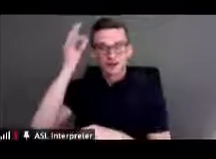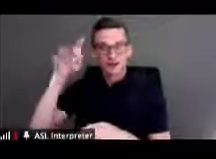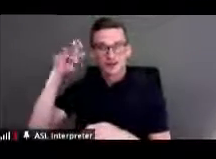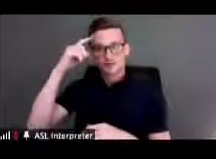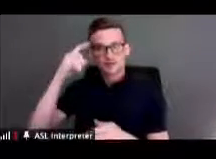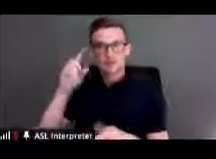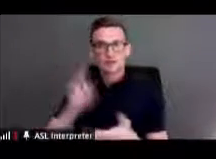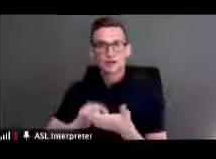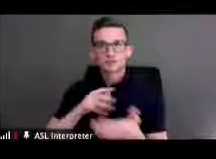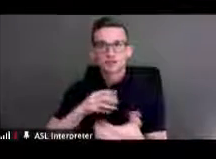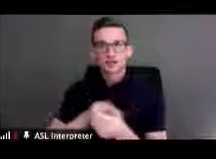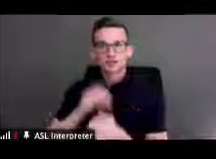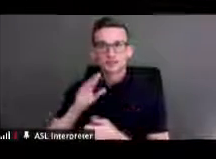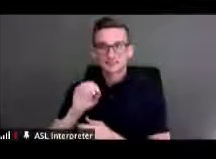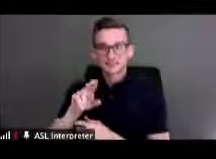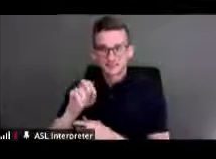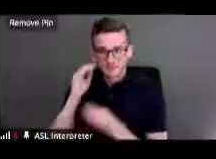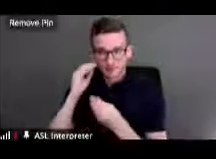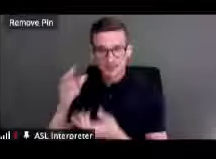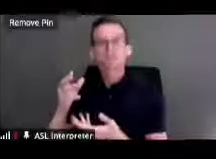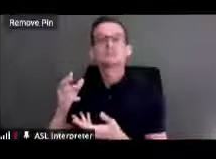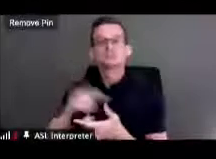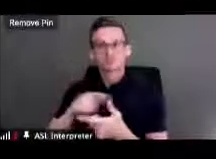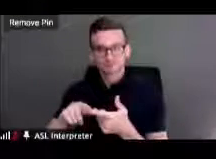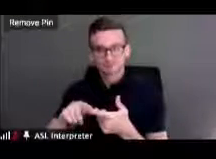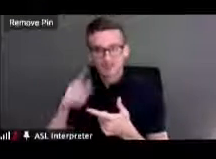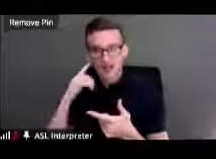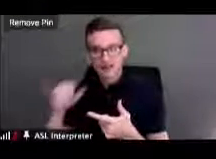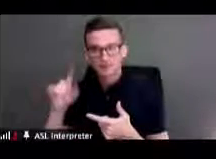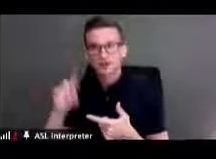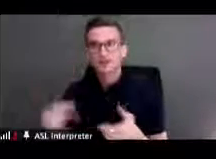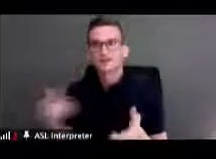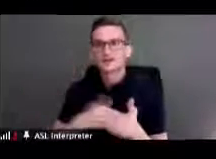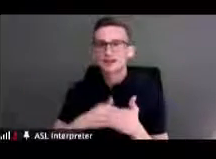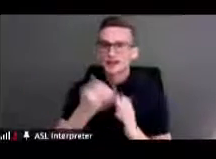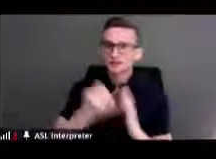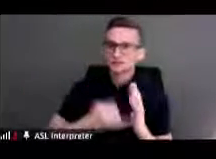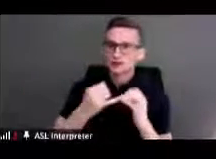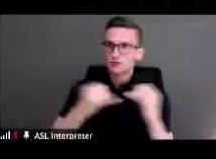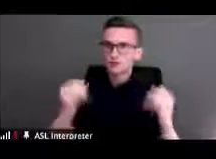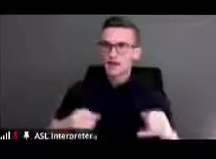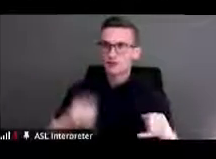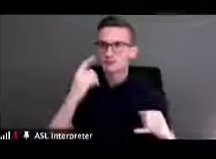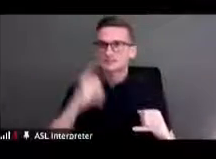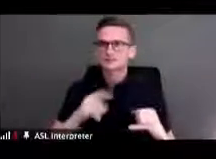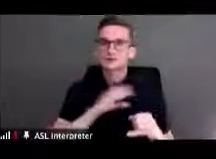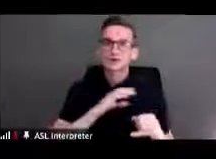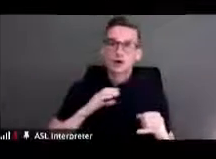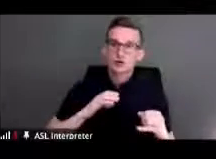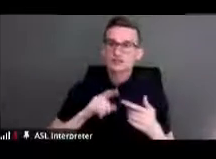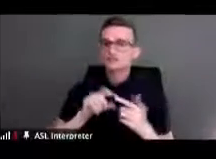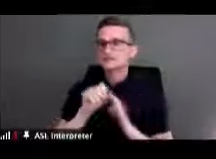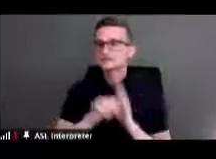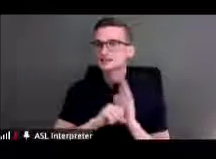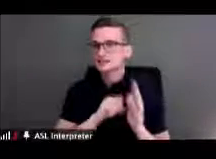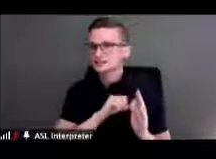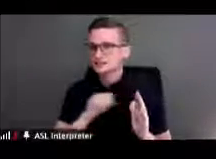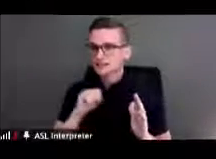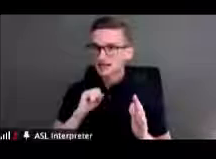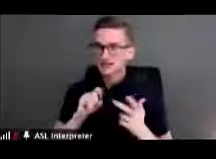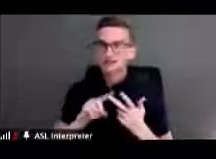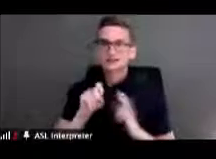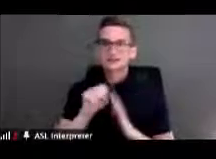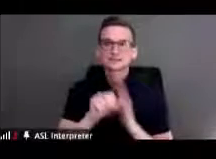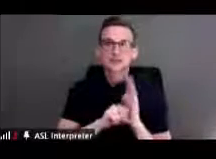census information, California must redraw the boundaries of its congressional, state senate, state assembly,